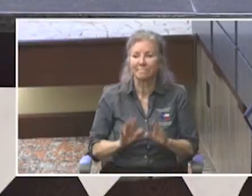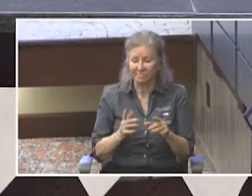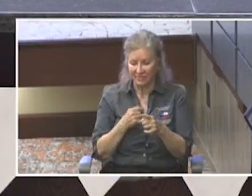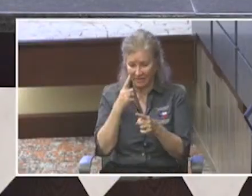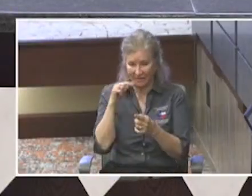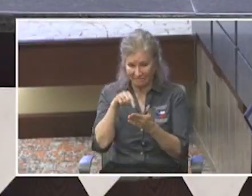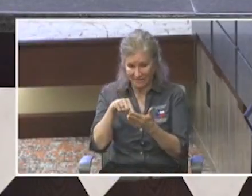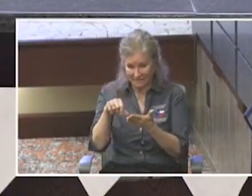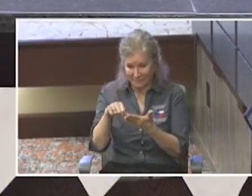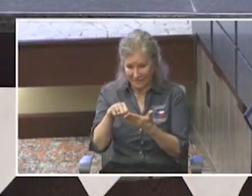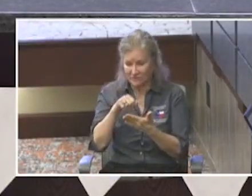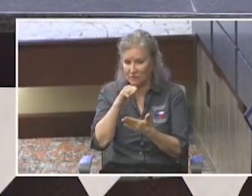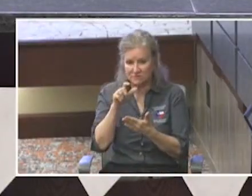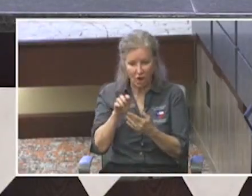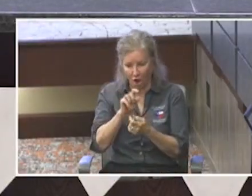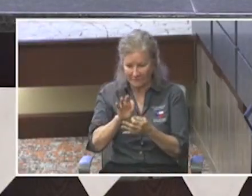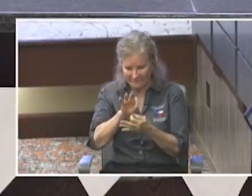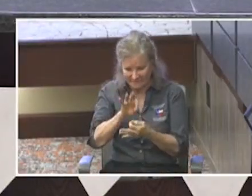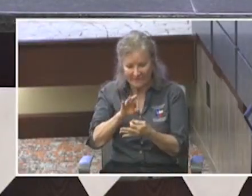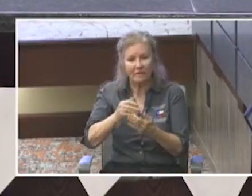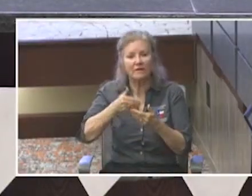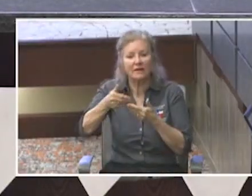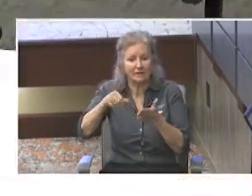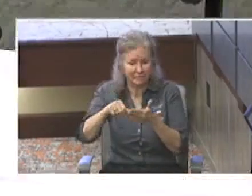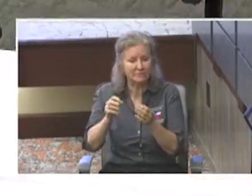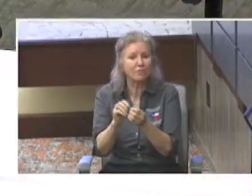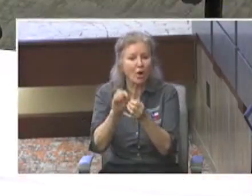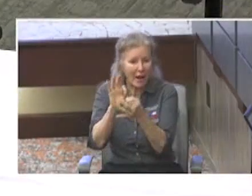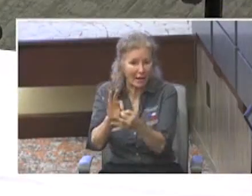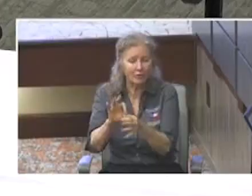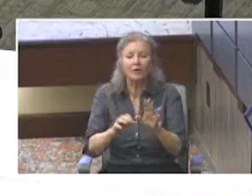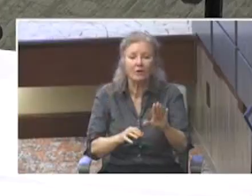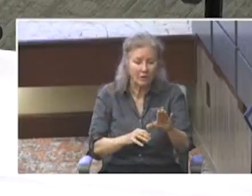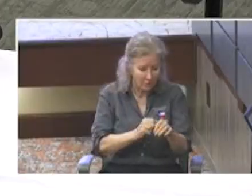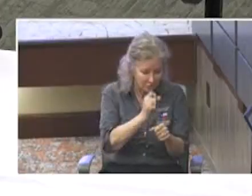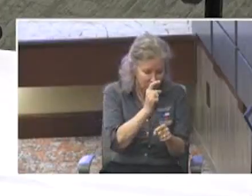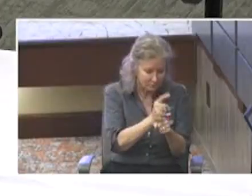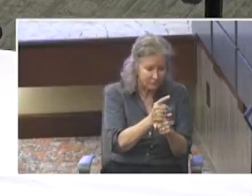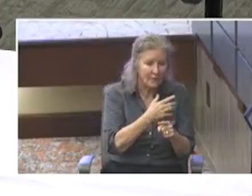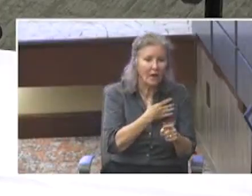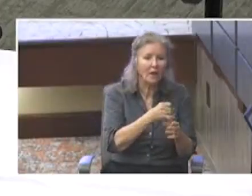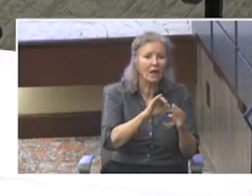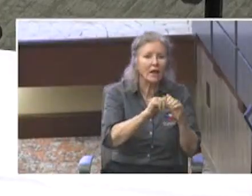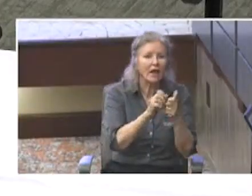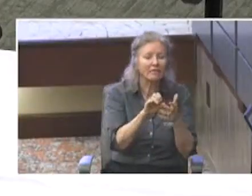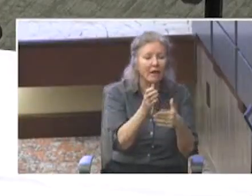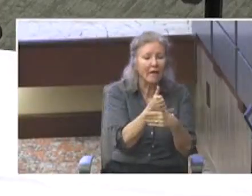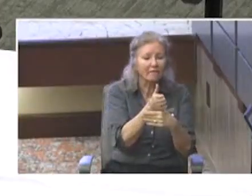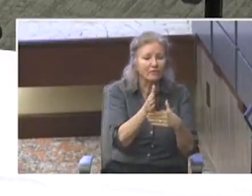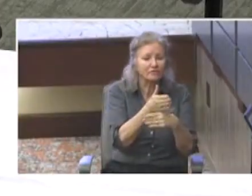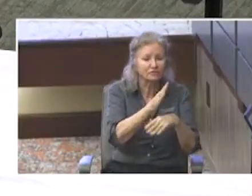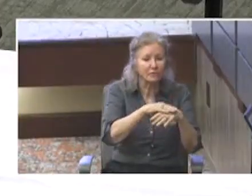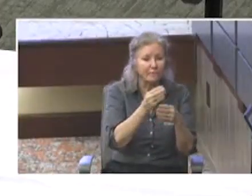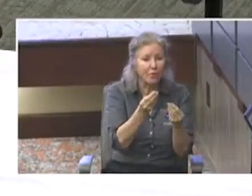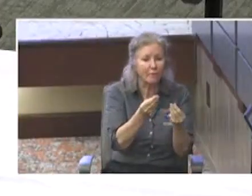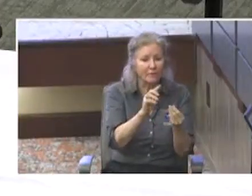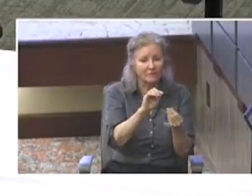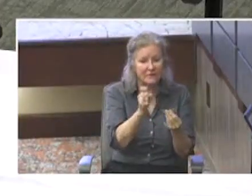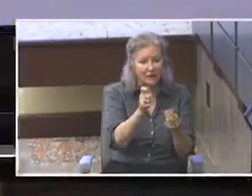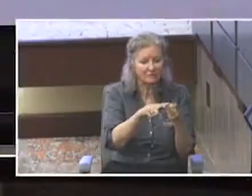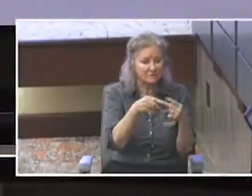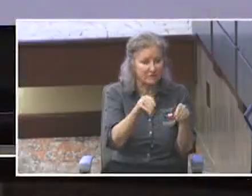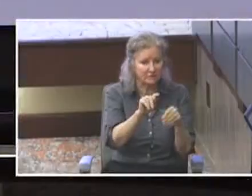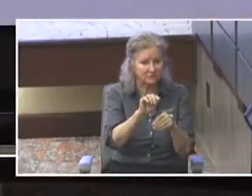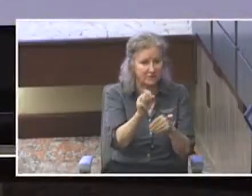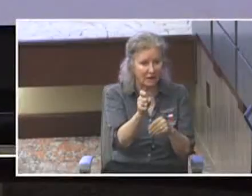page. Absolutely, and we do like those weighted averages on the property tax and the sales tax and our